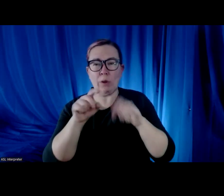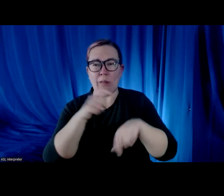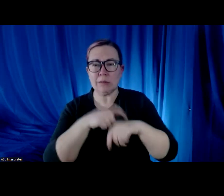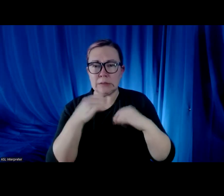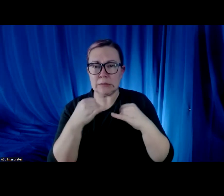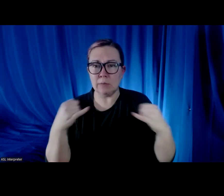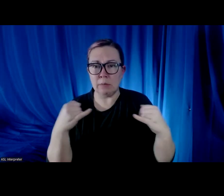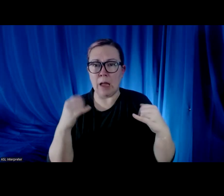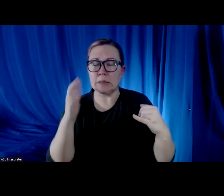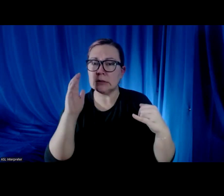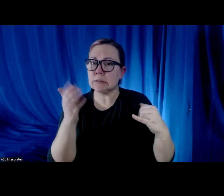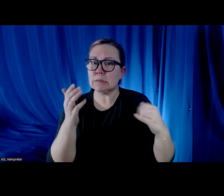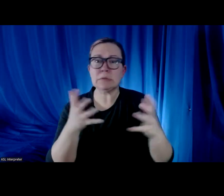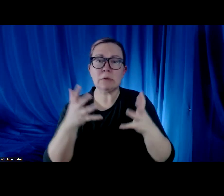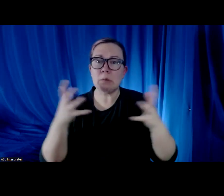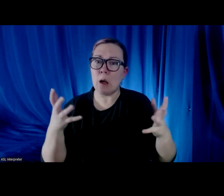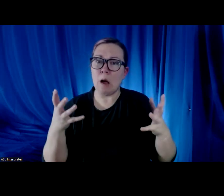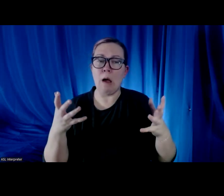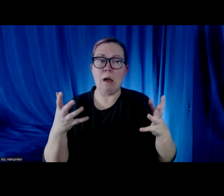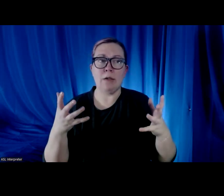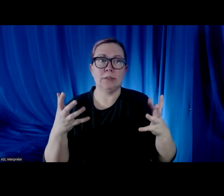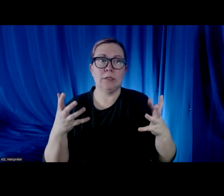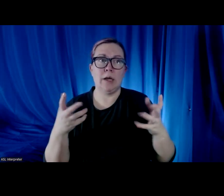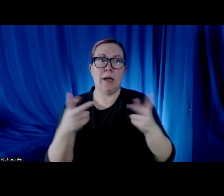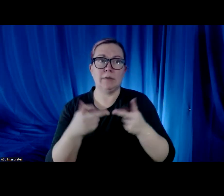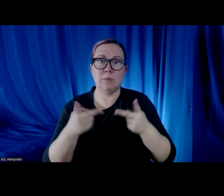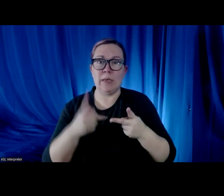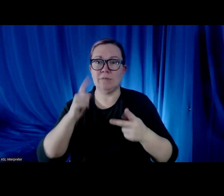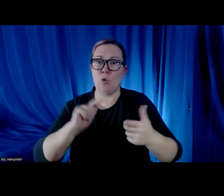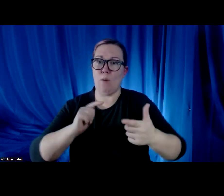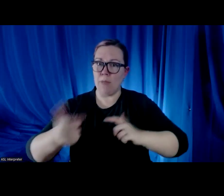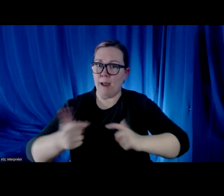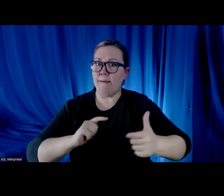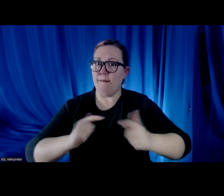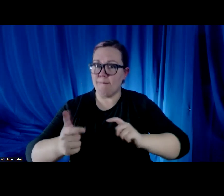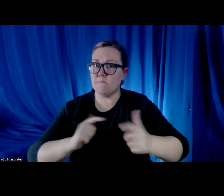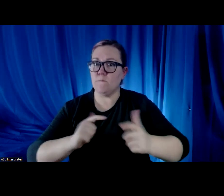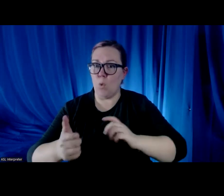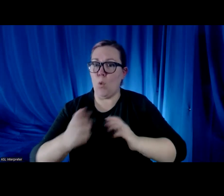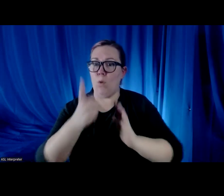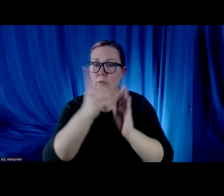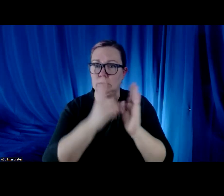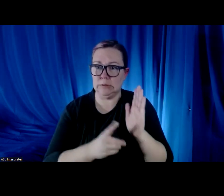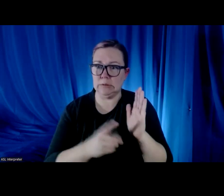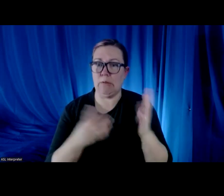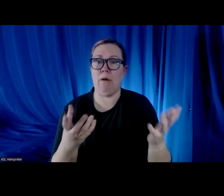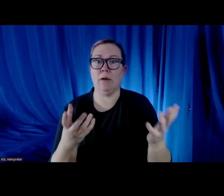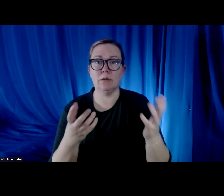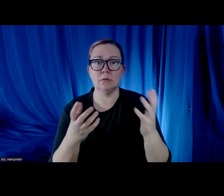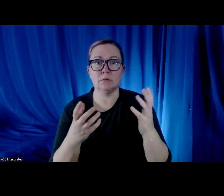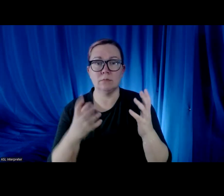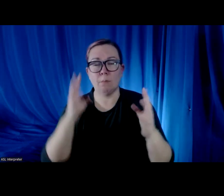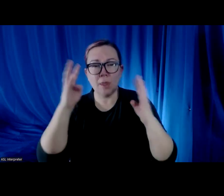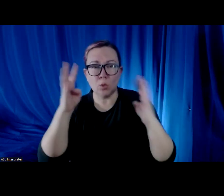it looks like there's a lot of space for the back and forth of like design creation